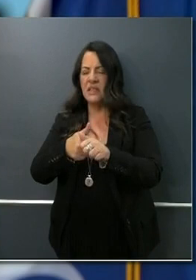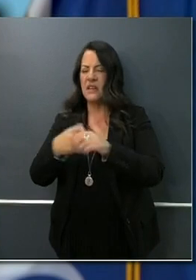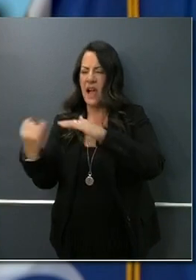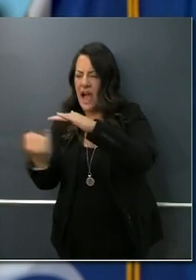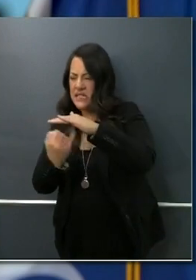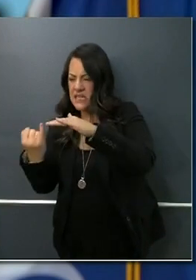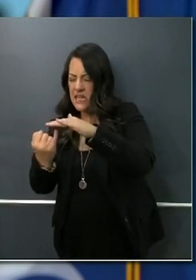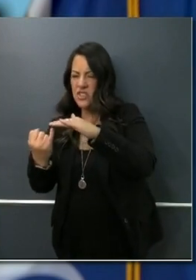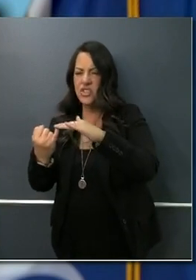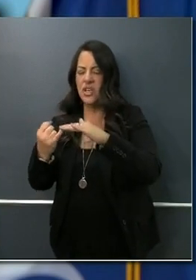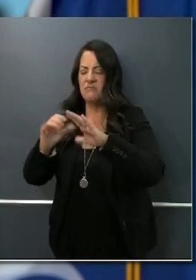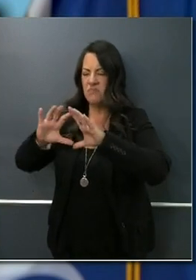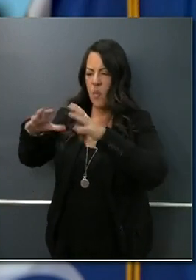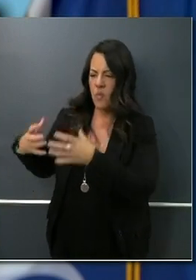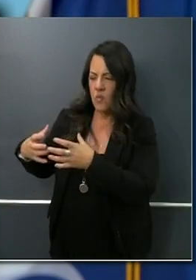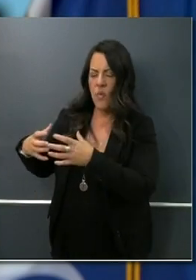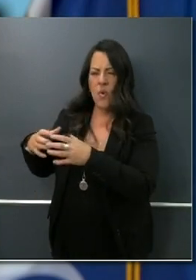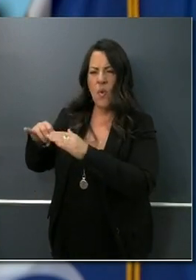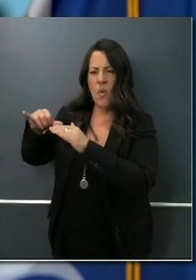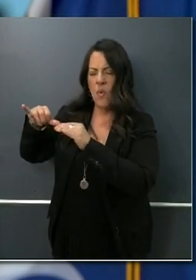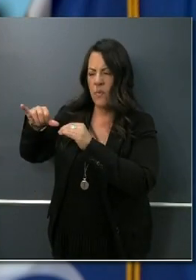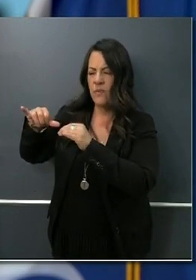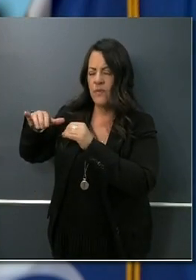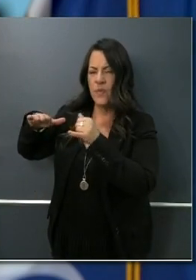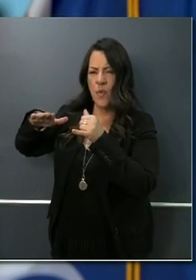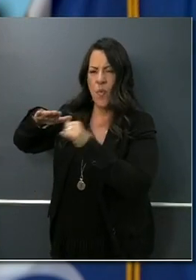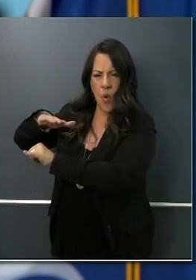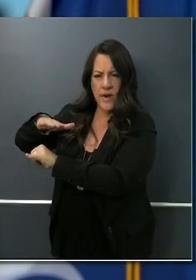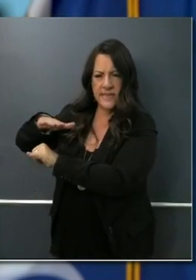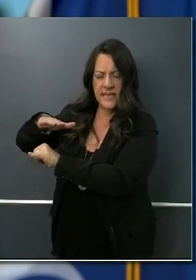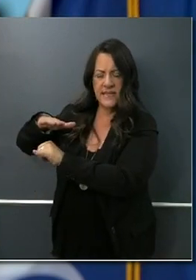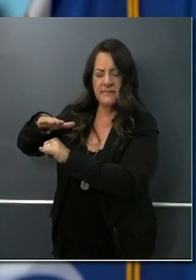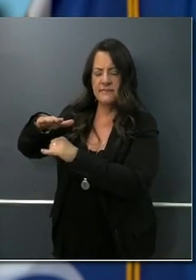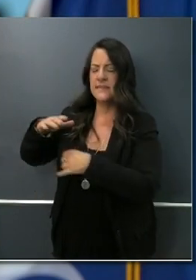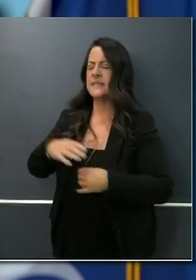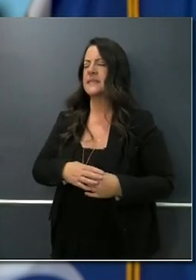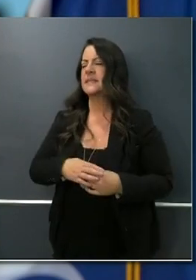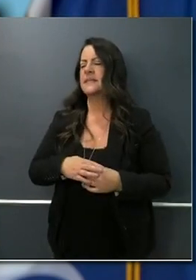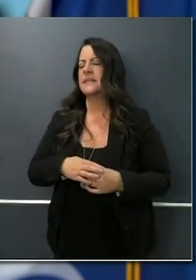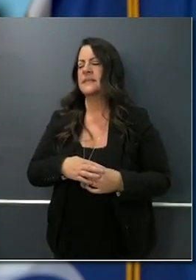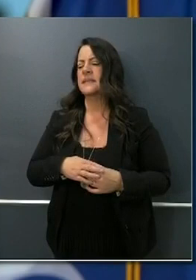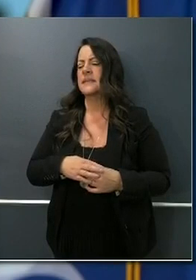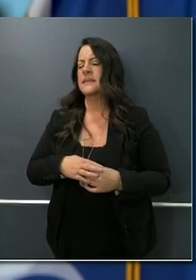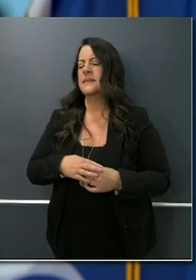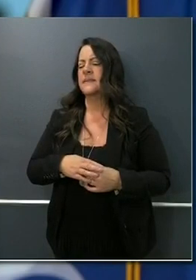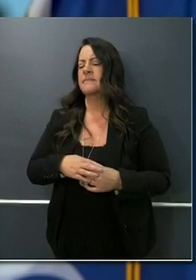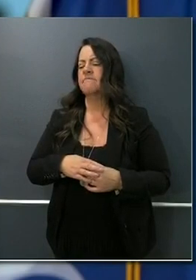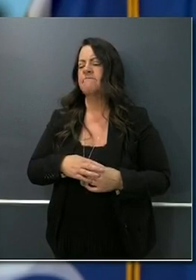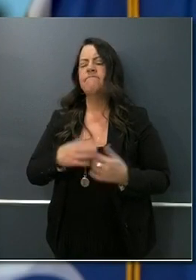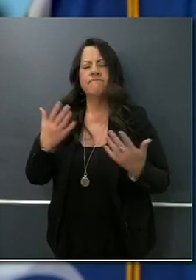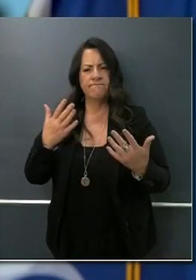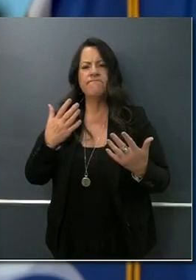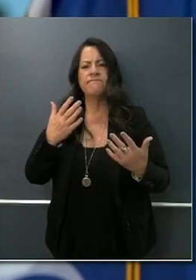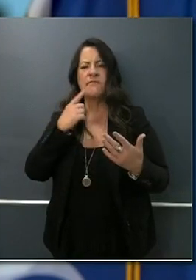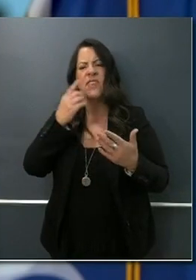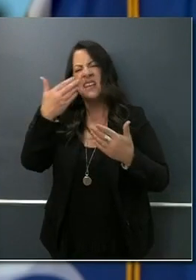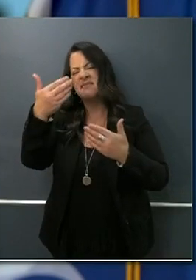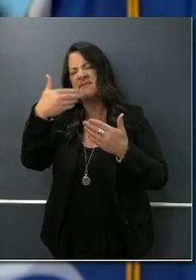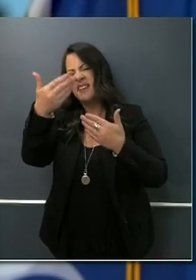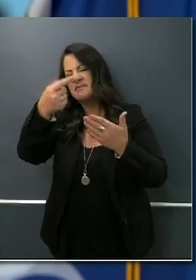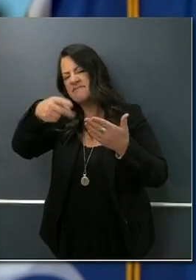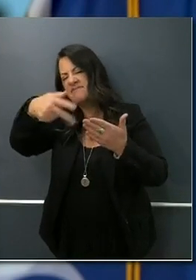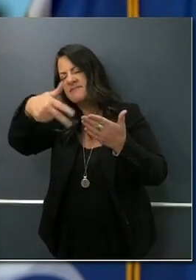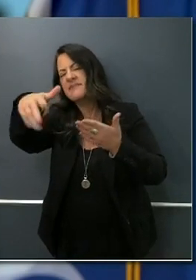Tomorrow, we'll be talking about opportunity to begin to modify and potentially for the course of the next few weeks, not